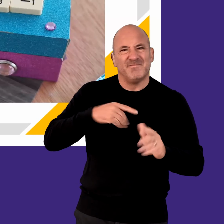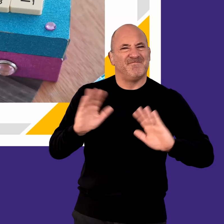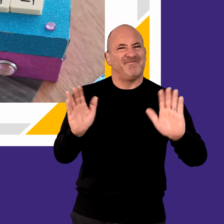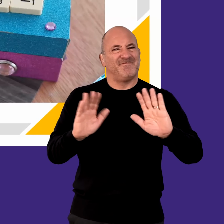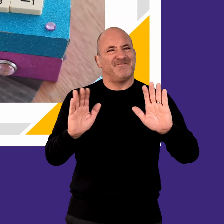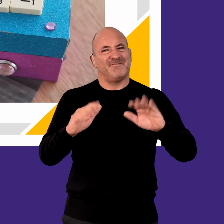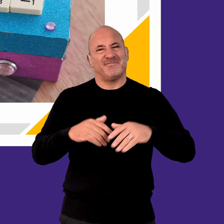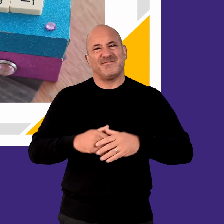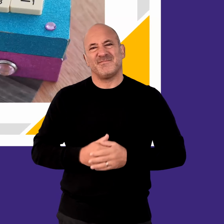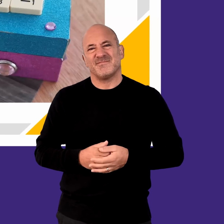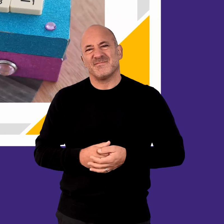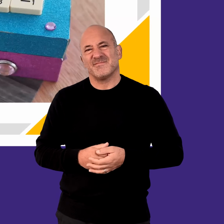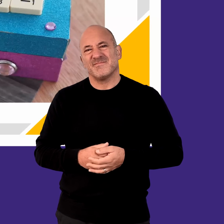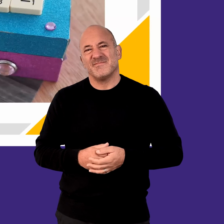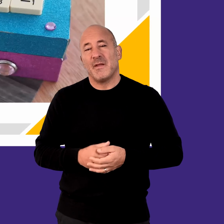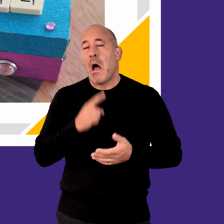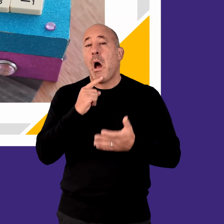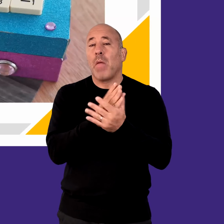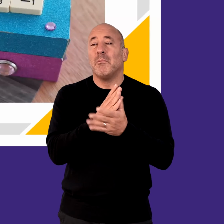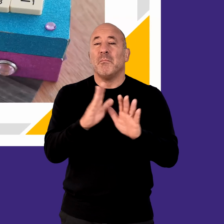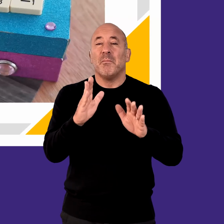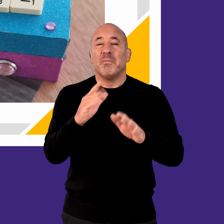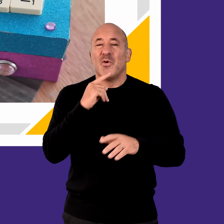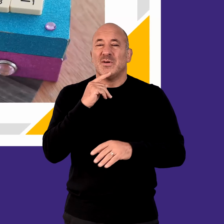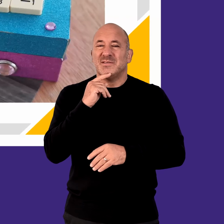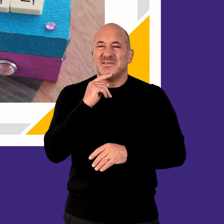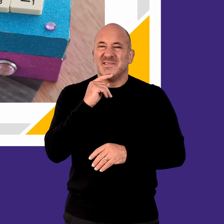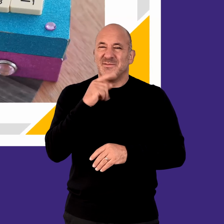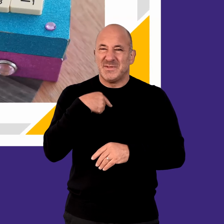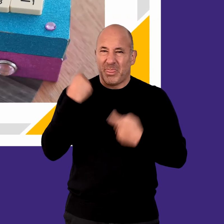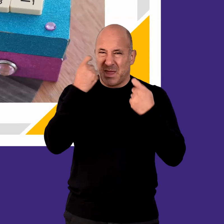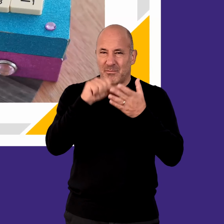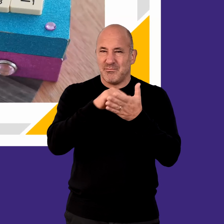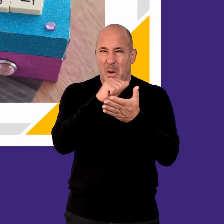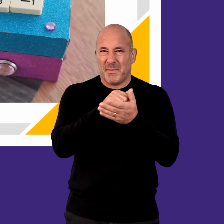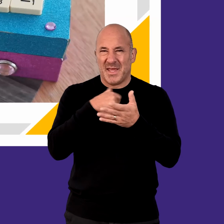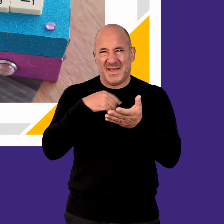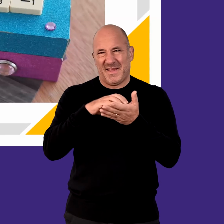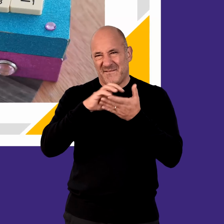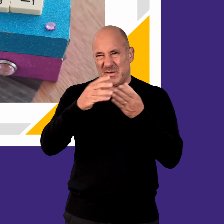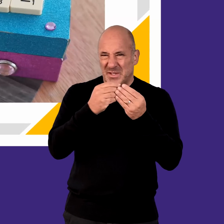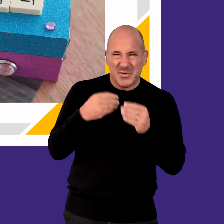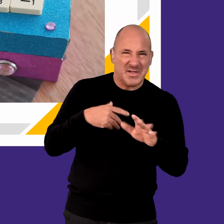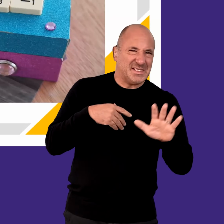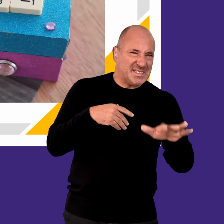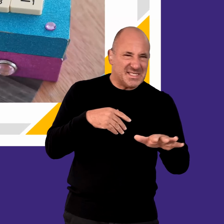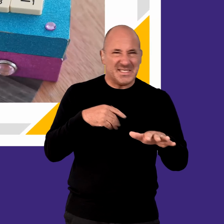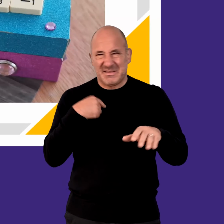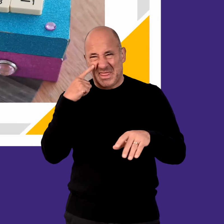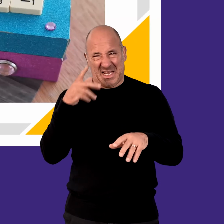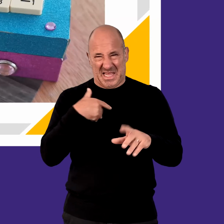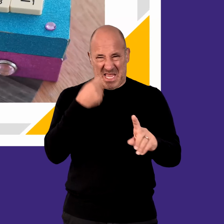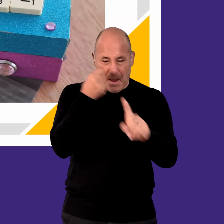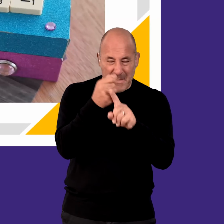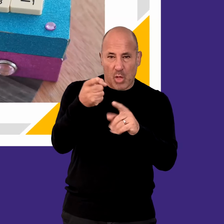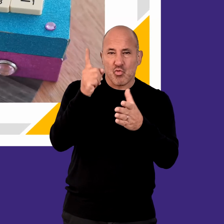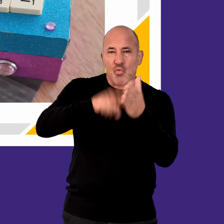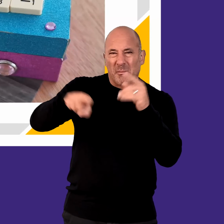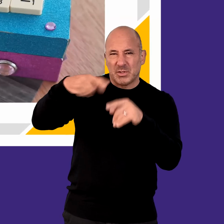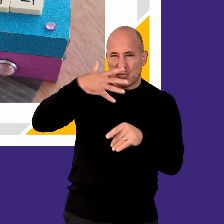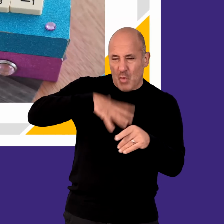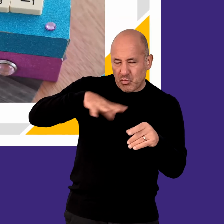possible partnership of the three of us. And we actually decided it wasn't right for us. If I'm honest, we thought it was quite badly